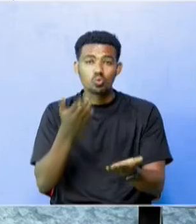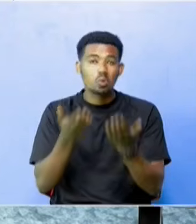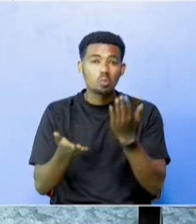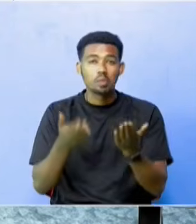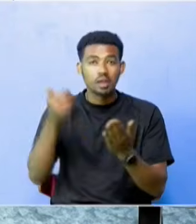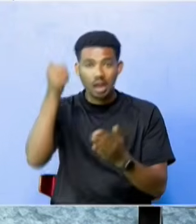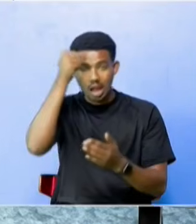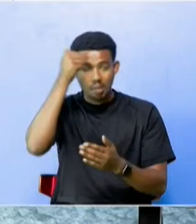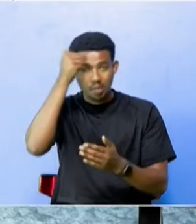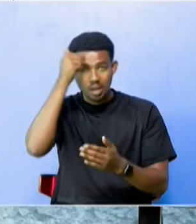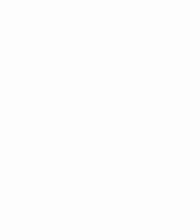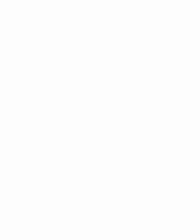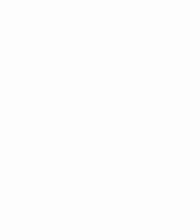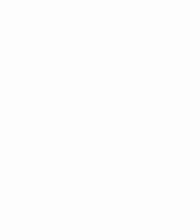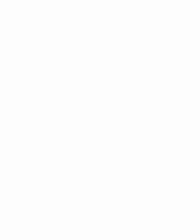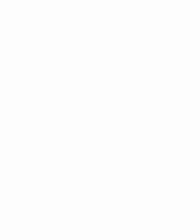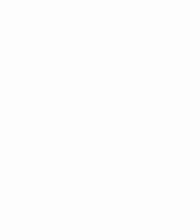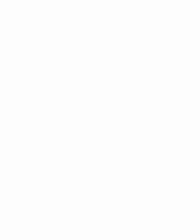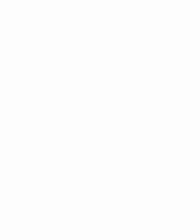Abel with Tofik.